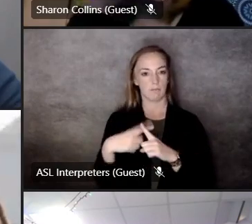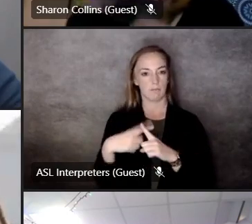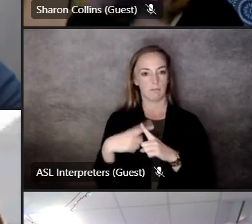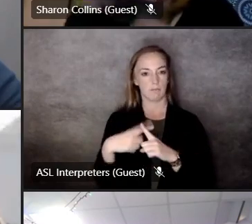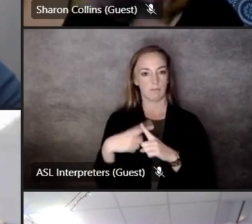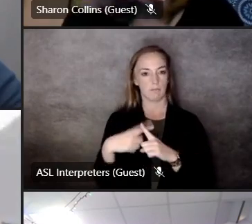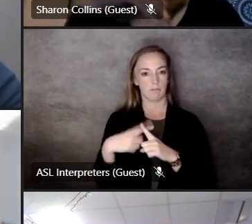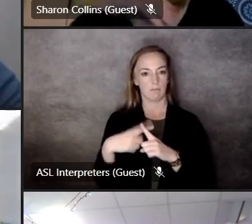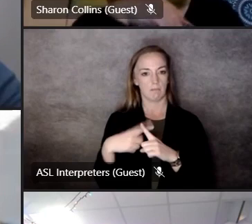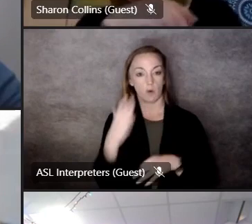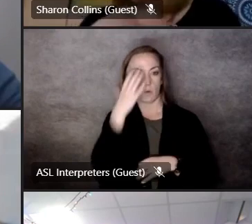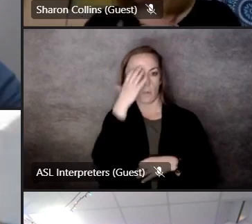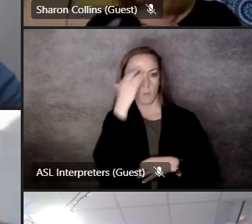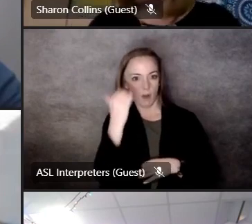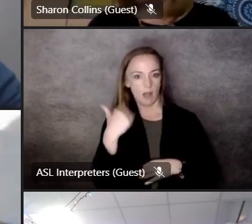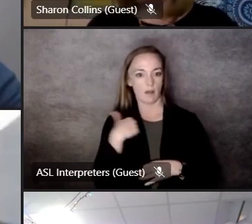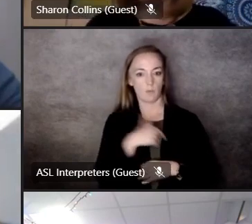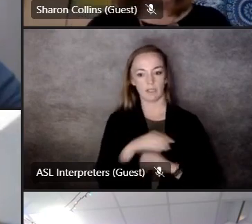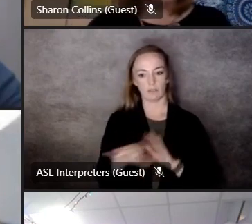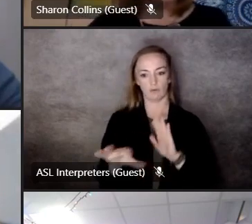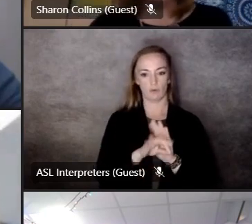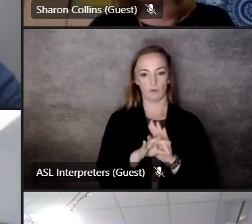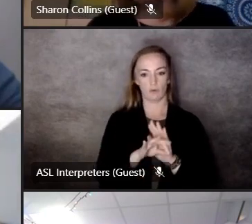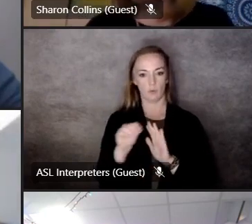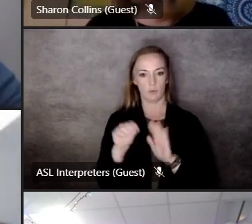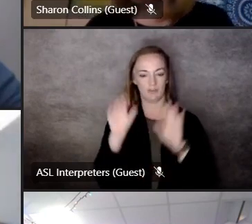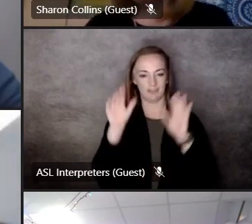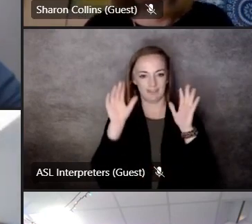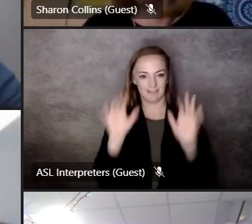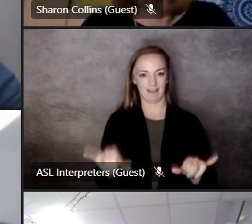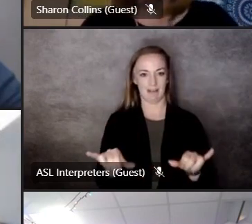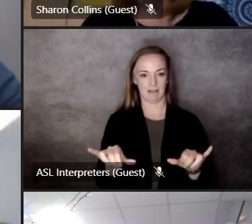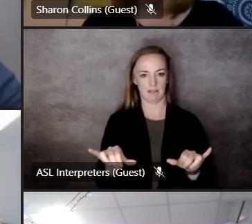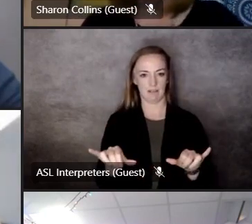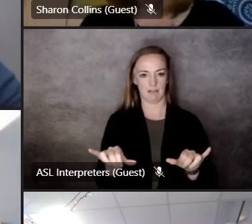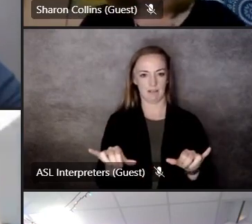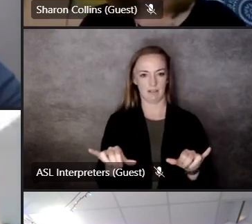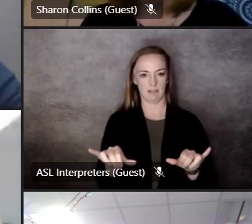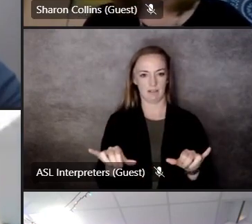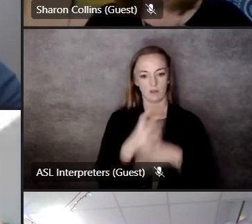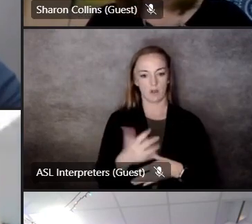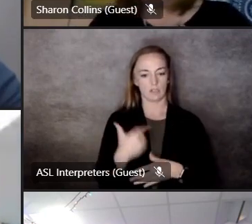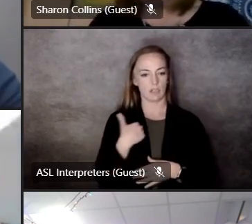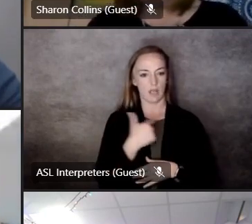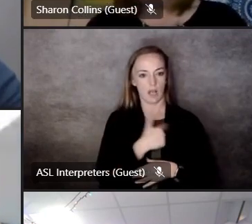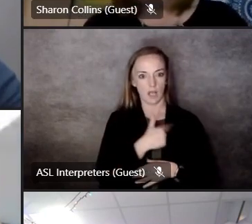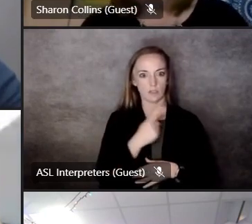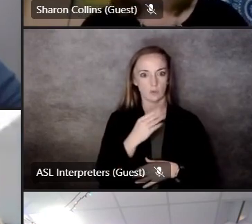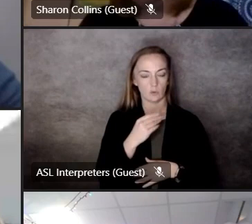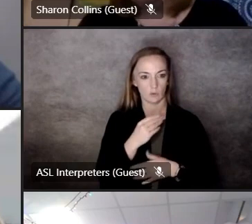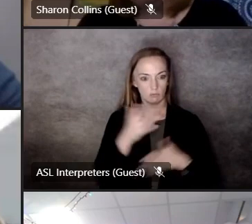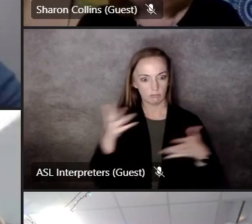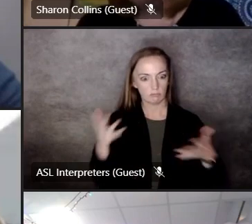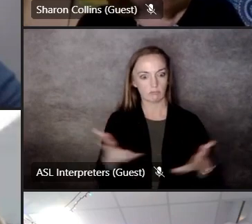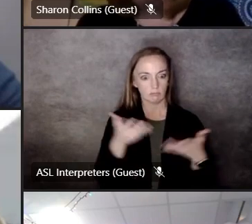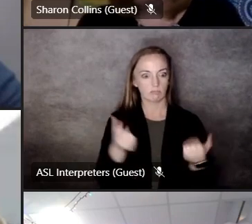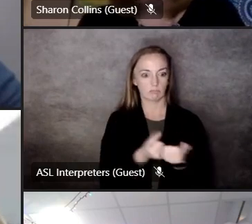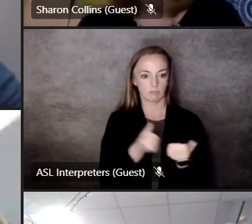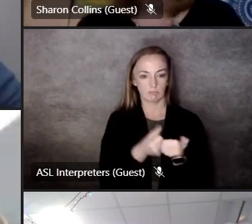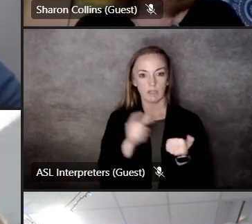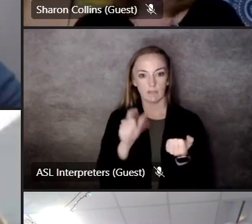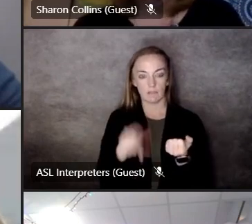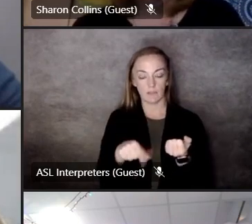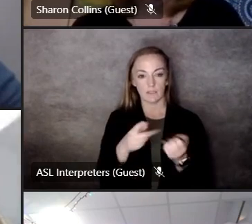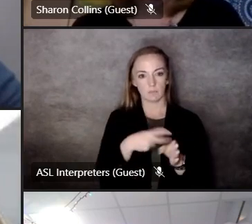we choose to stay and what it is that compels us to promote this profession as the